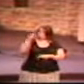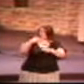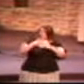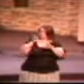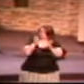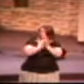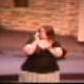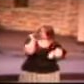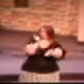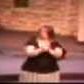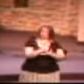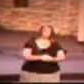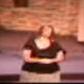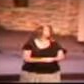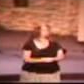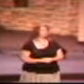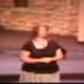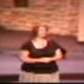name that we pray. Amen.